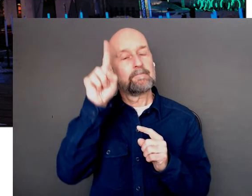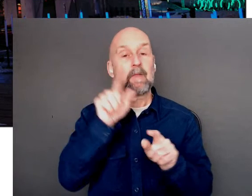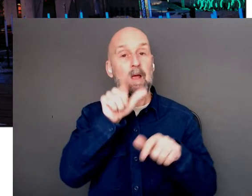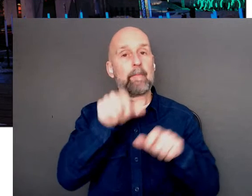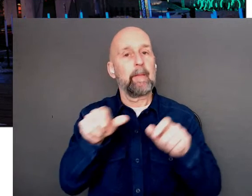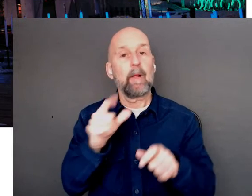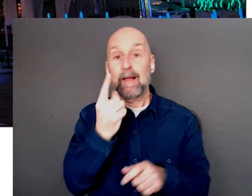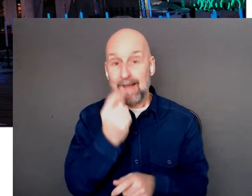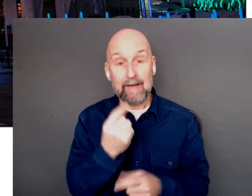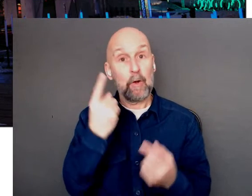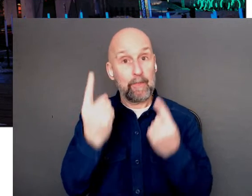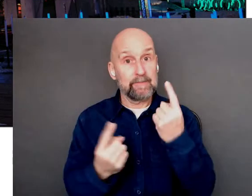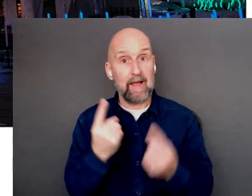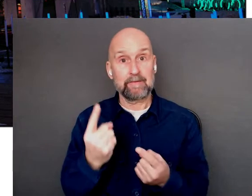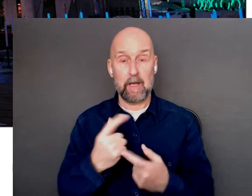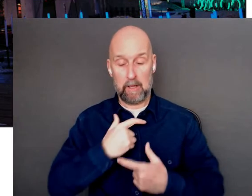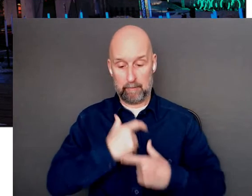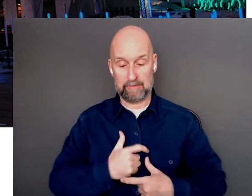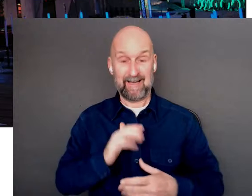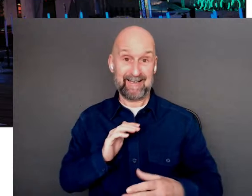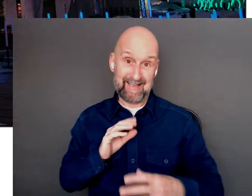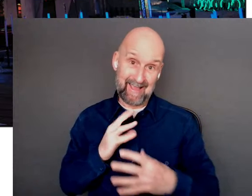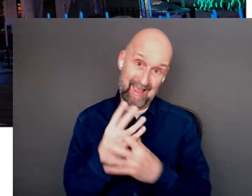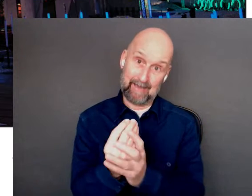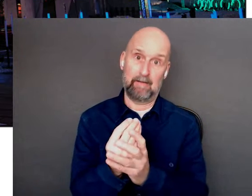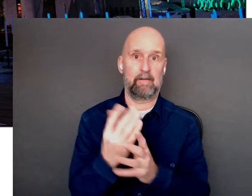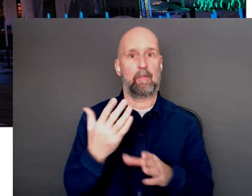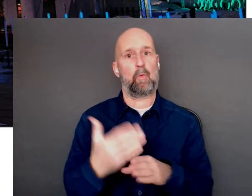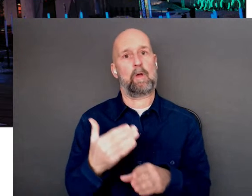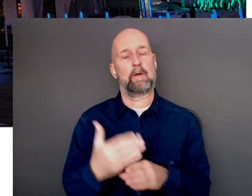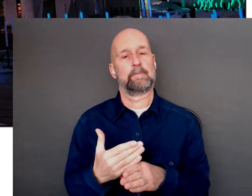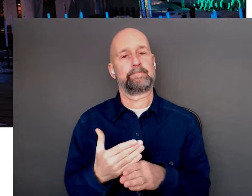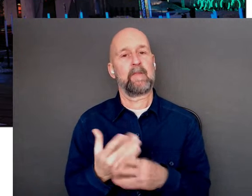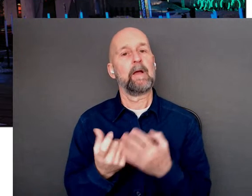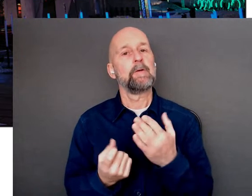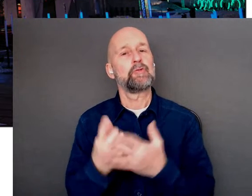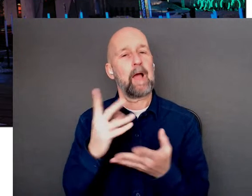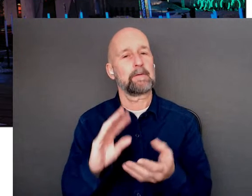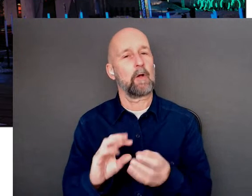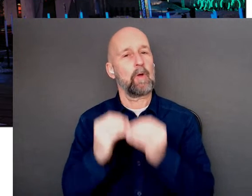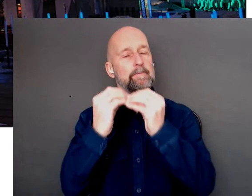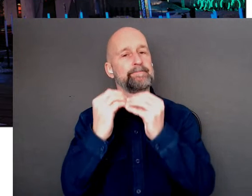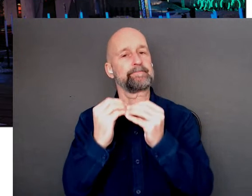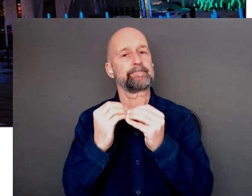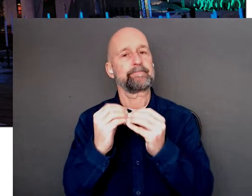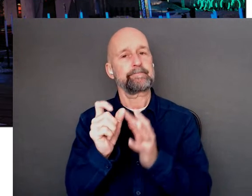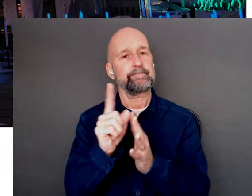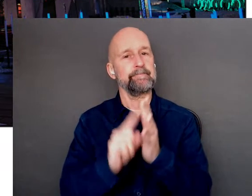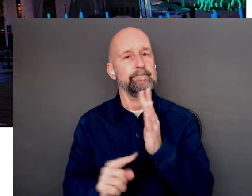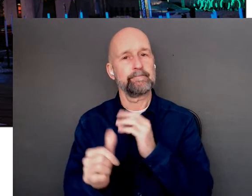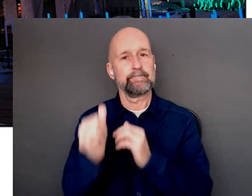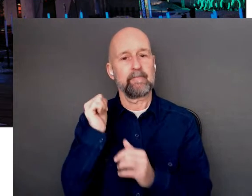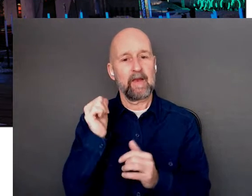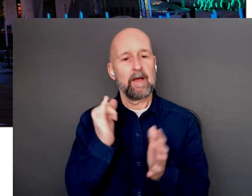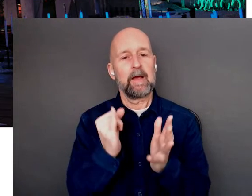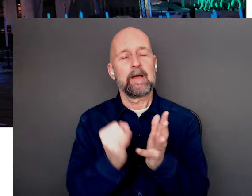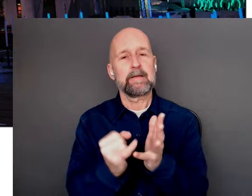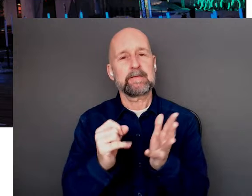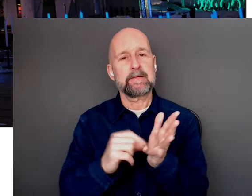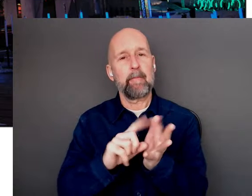put their personality inside of the work. And we had the chance to create this project, which we called Splinter. And so we